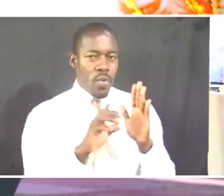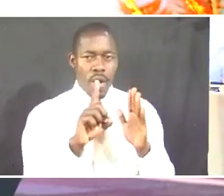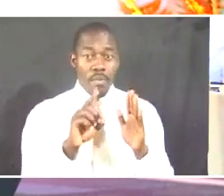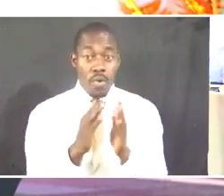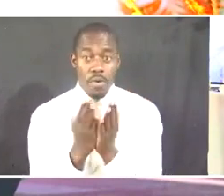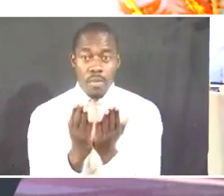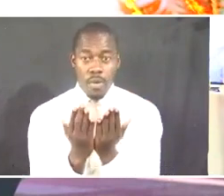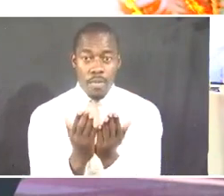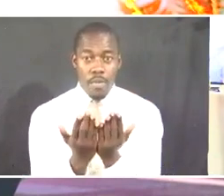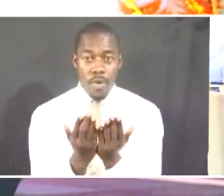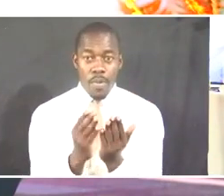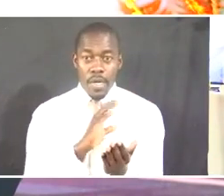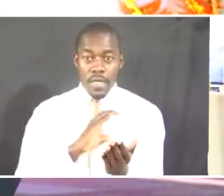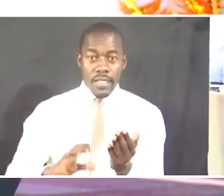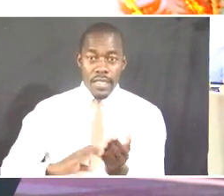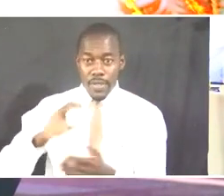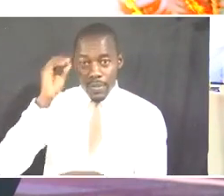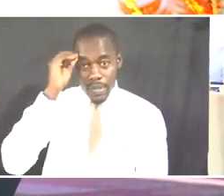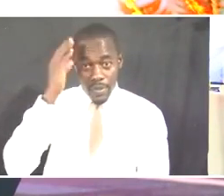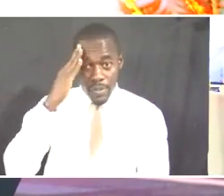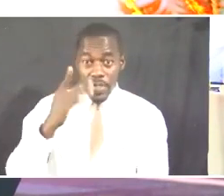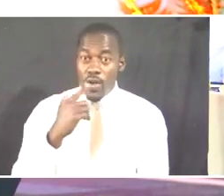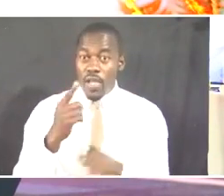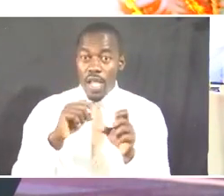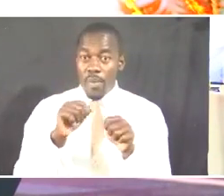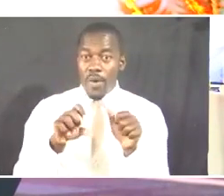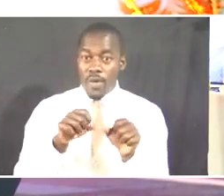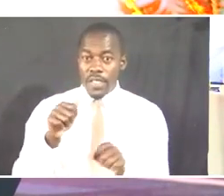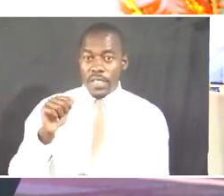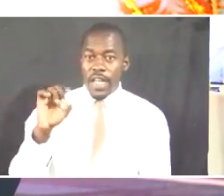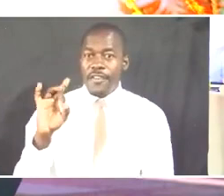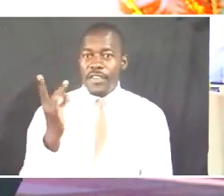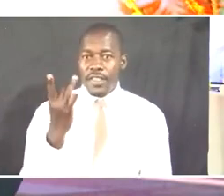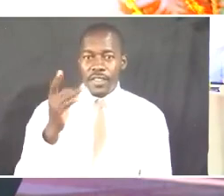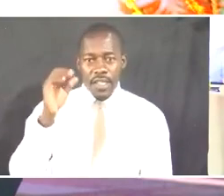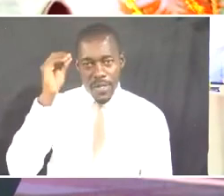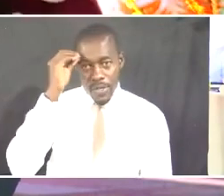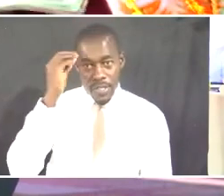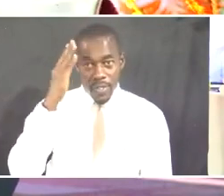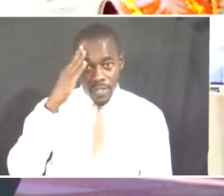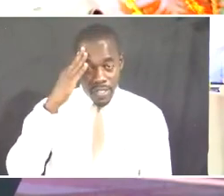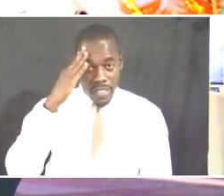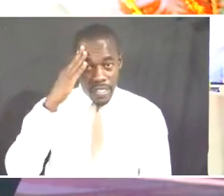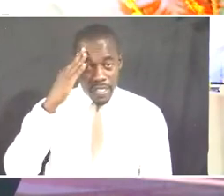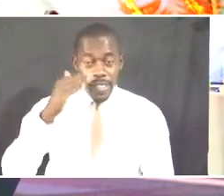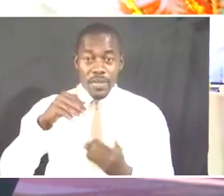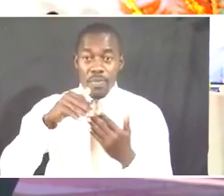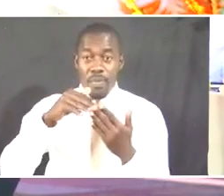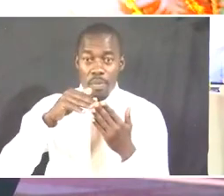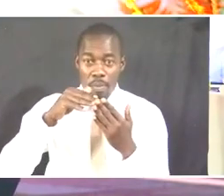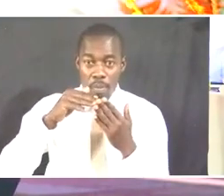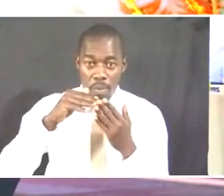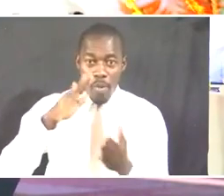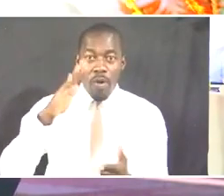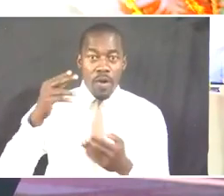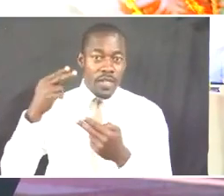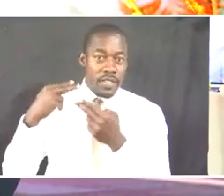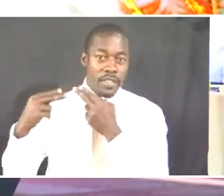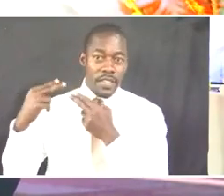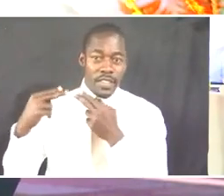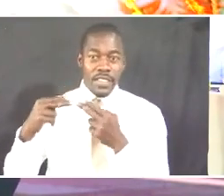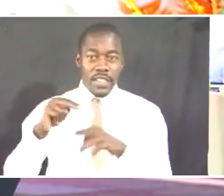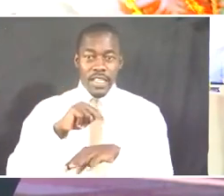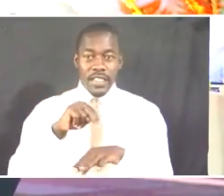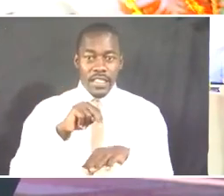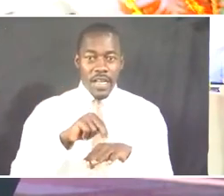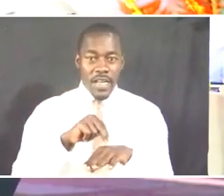1, that Adventist education is holistic in nature. And I read, and I quote, that true education means more